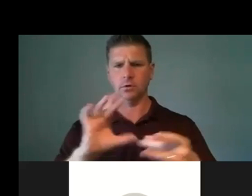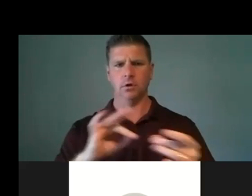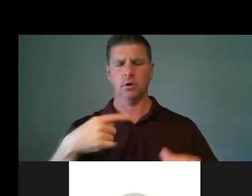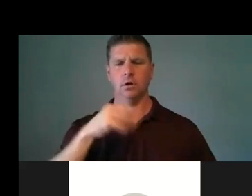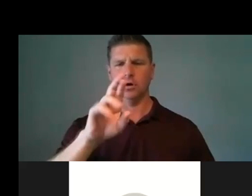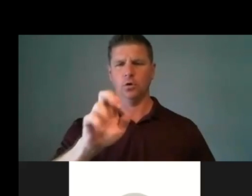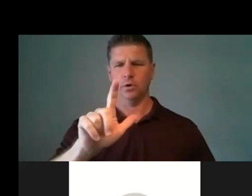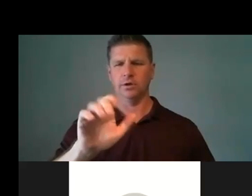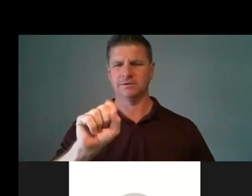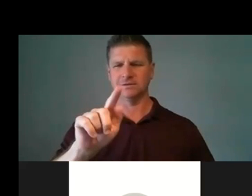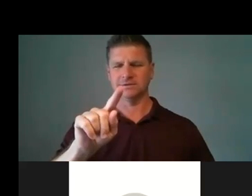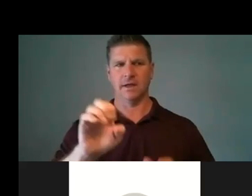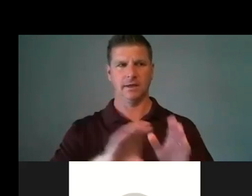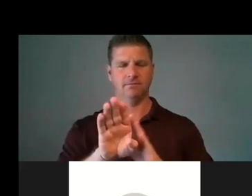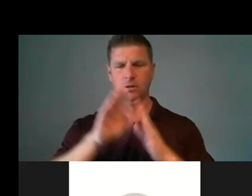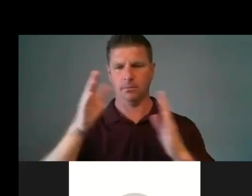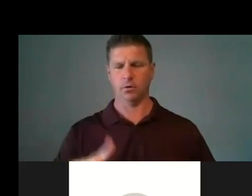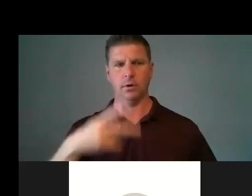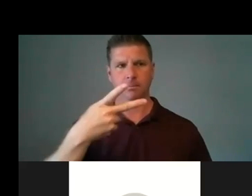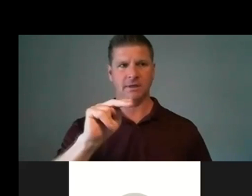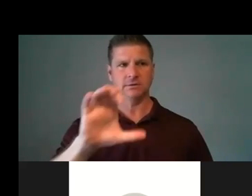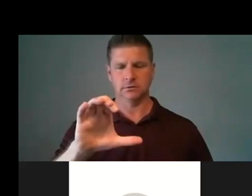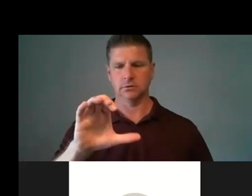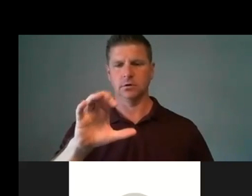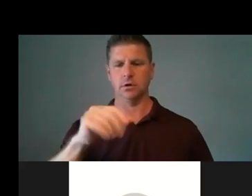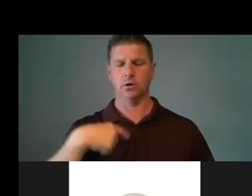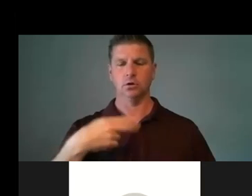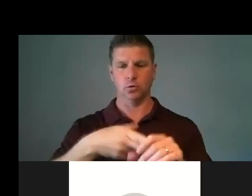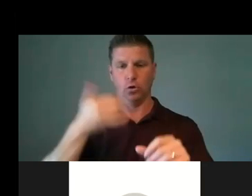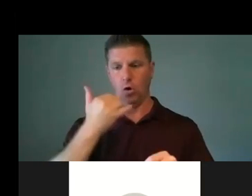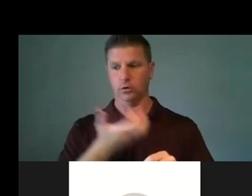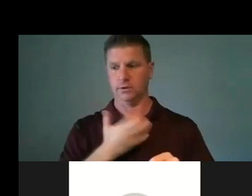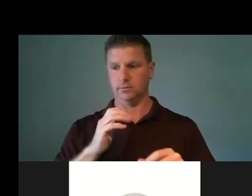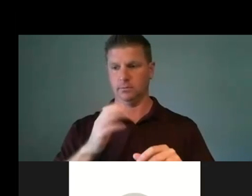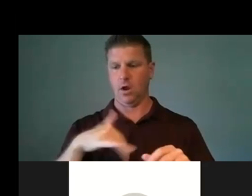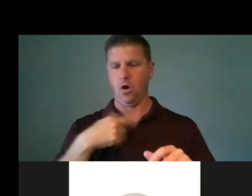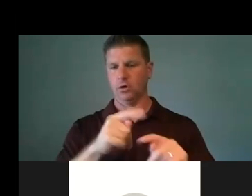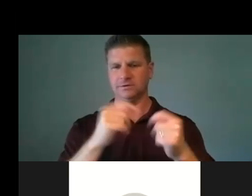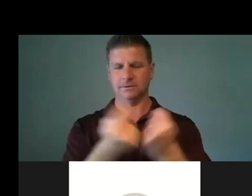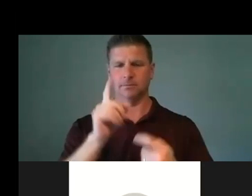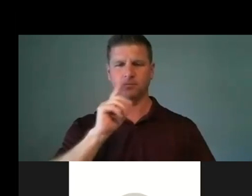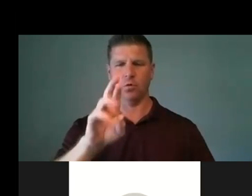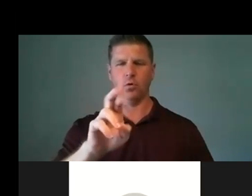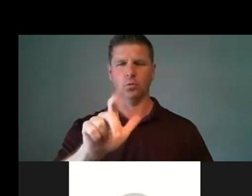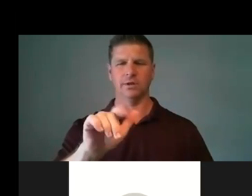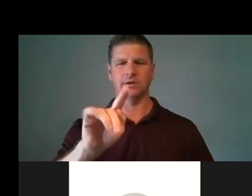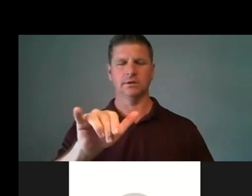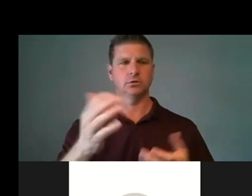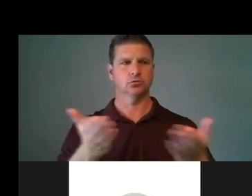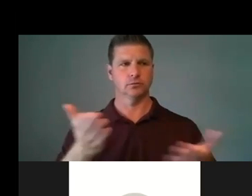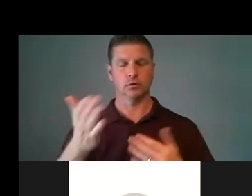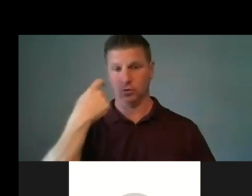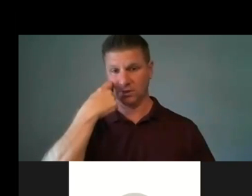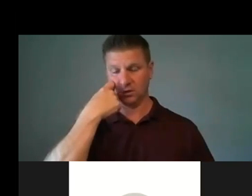estate developer at PNC, and I'm joined on the call today by our team in Realty Services. And most recently,